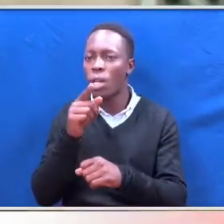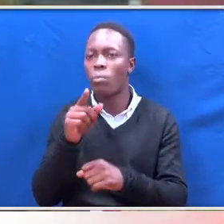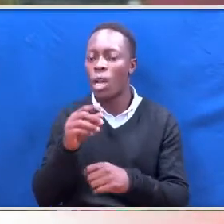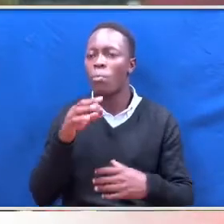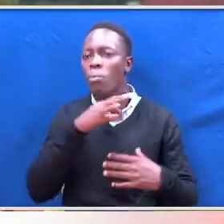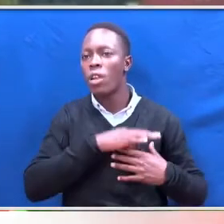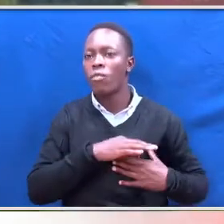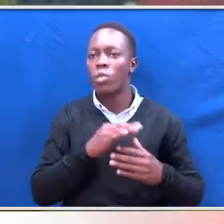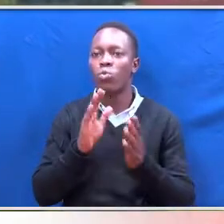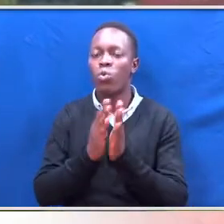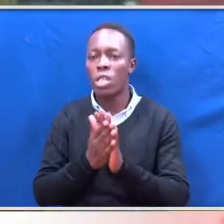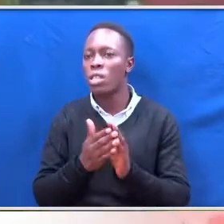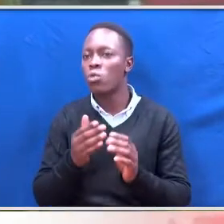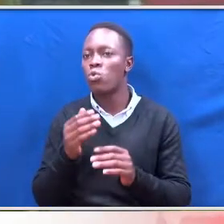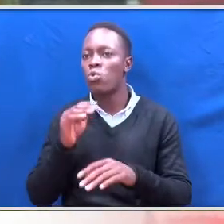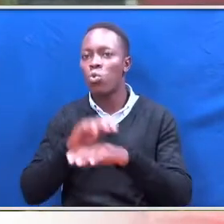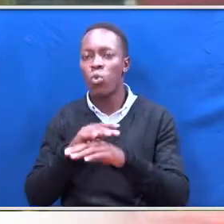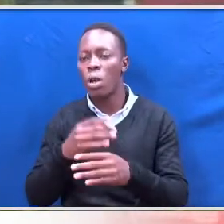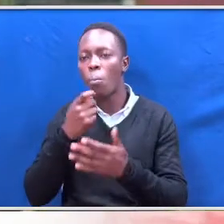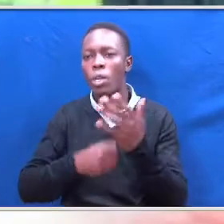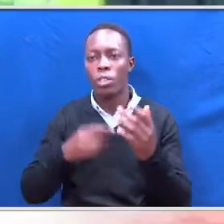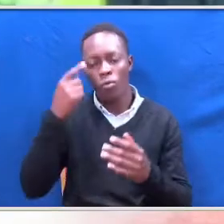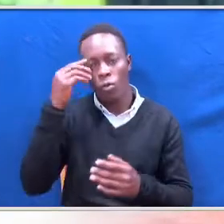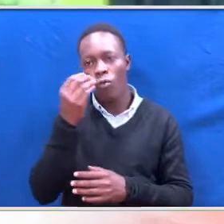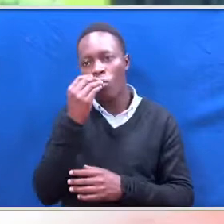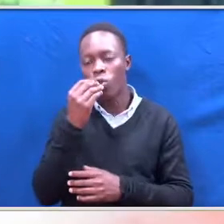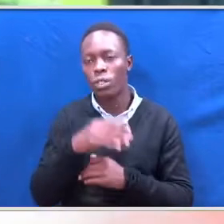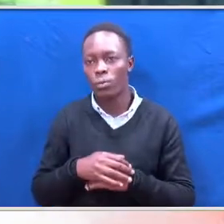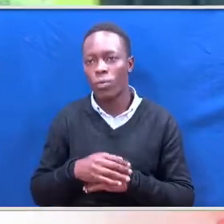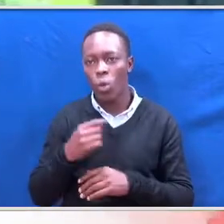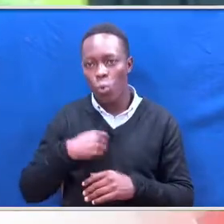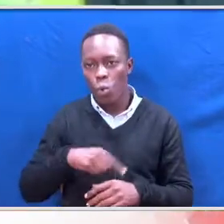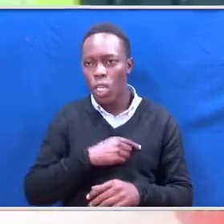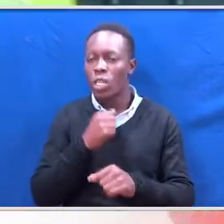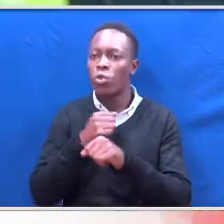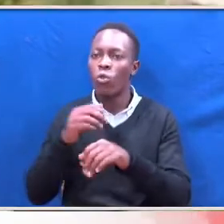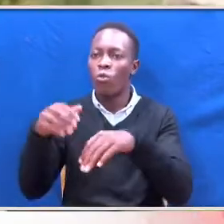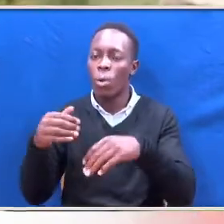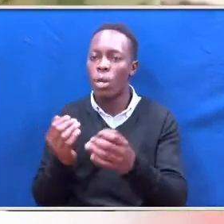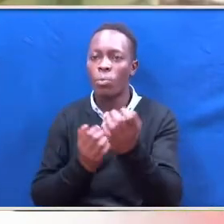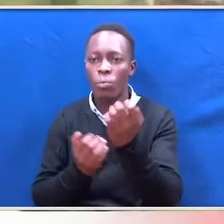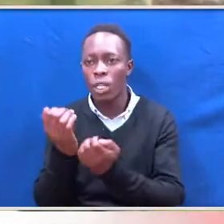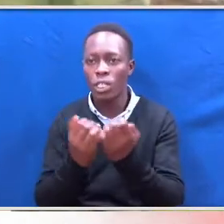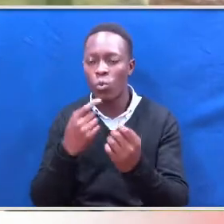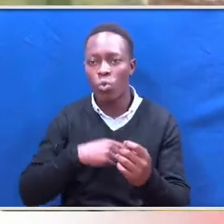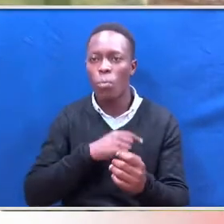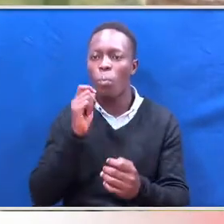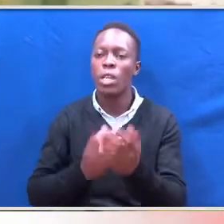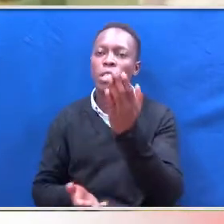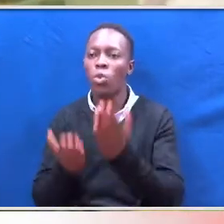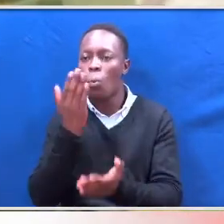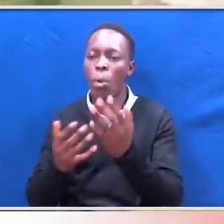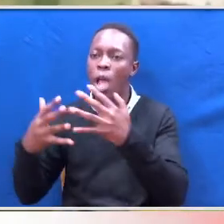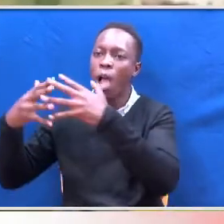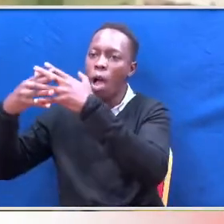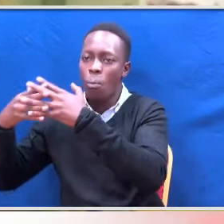promise of better prices for food products in the shelves. Tunafanya kilimo biashara. Kwa hivyo lazima tu compare fertilizer ya ngambo